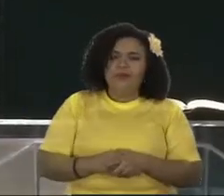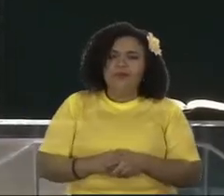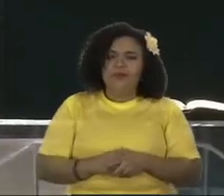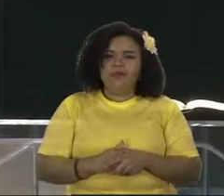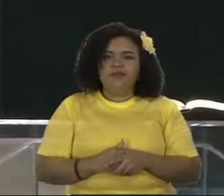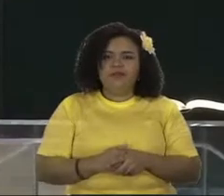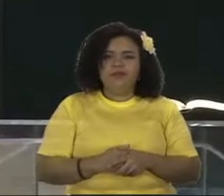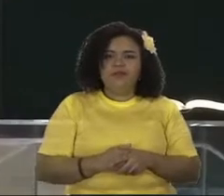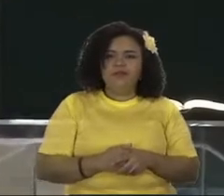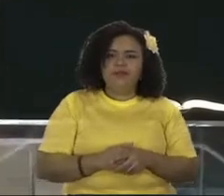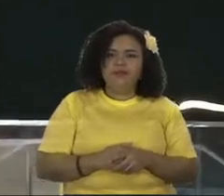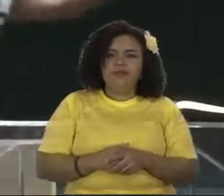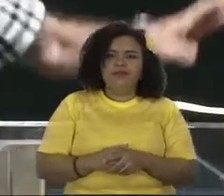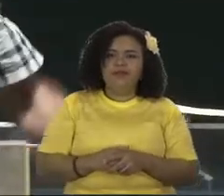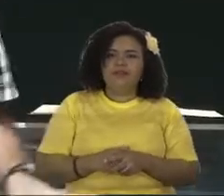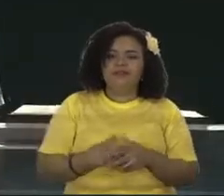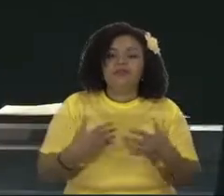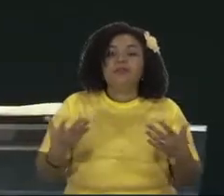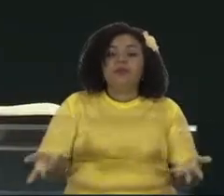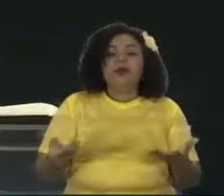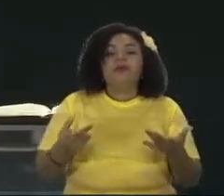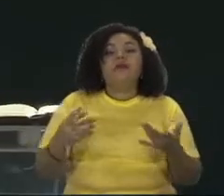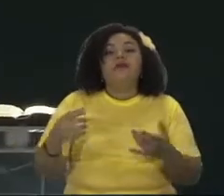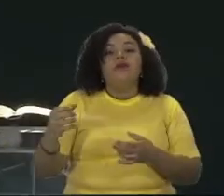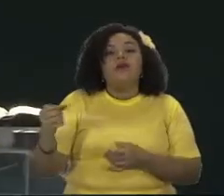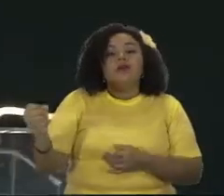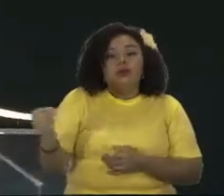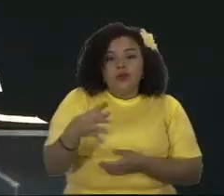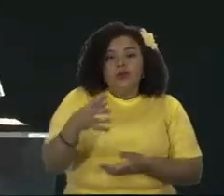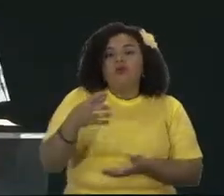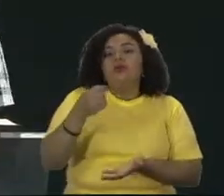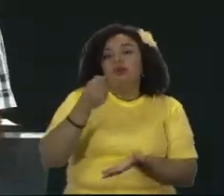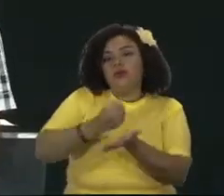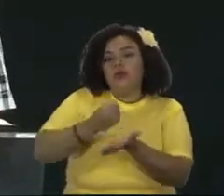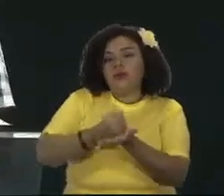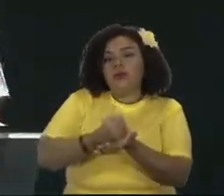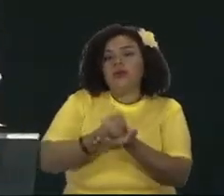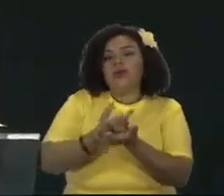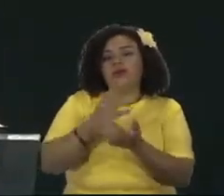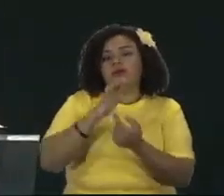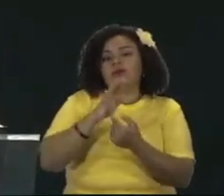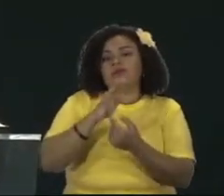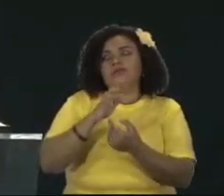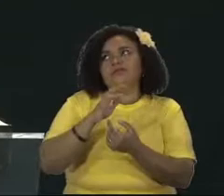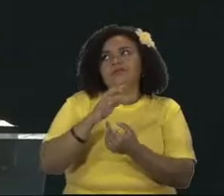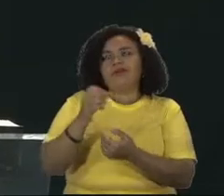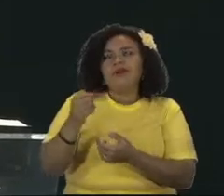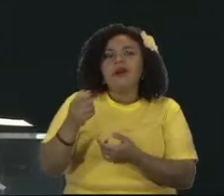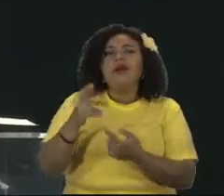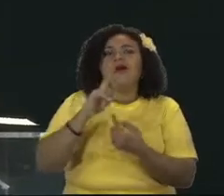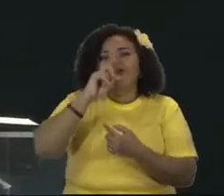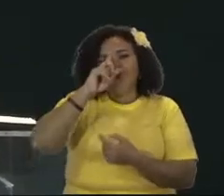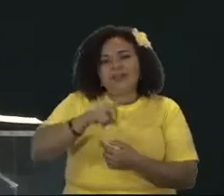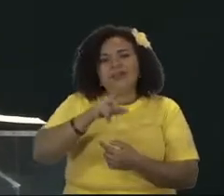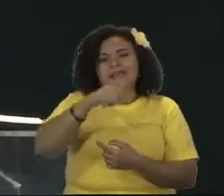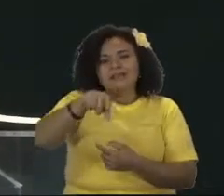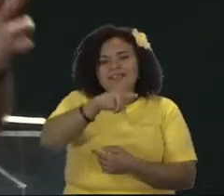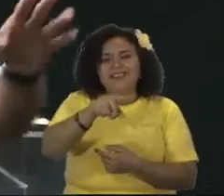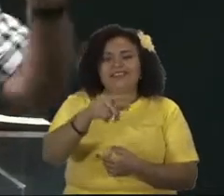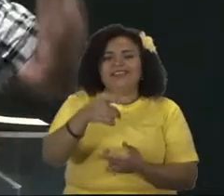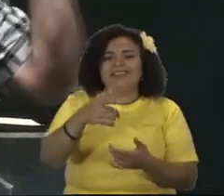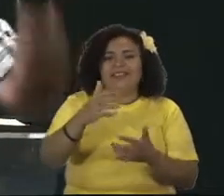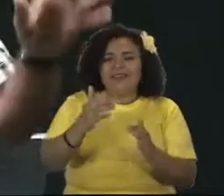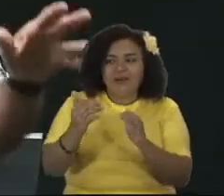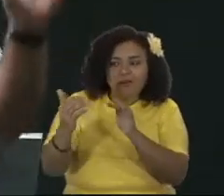going to be the same as Moses gave you. A new commandment I give you. Love one another as